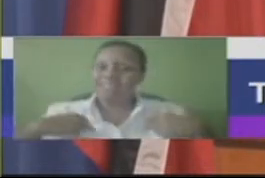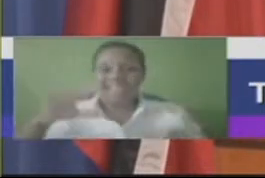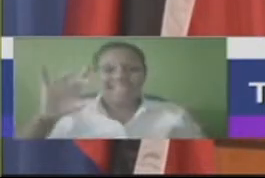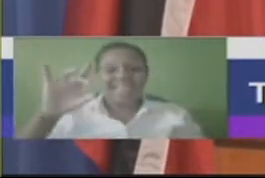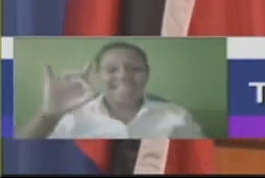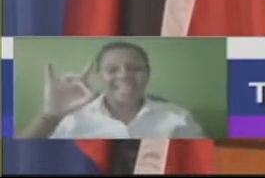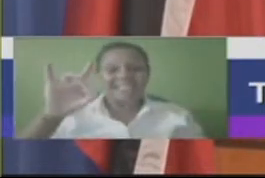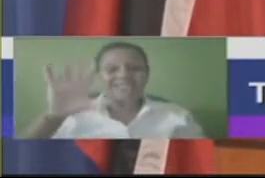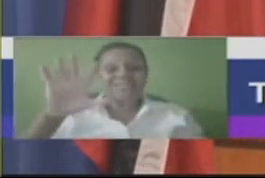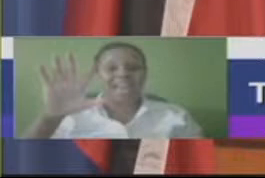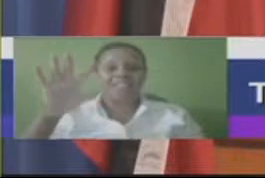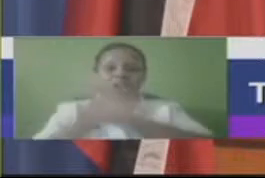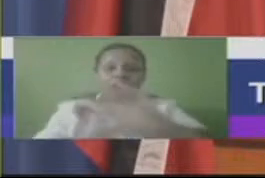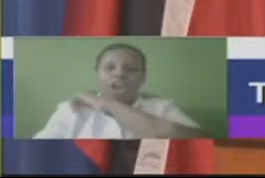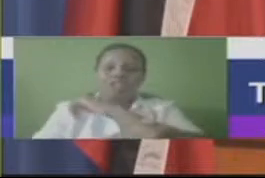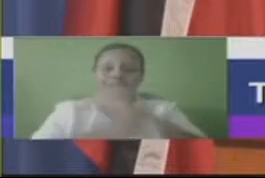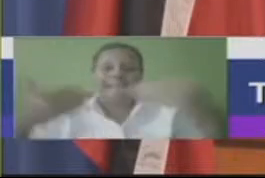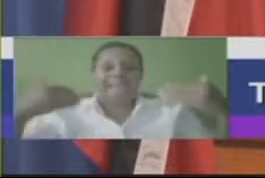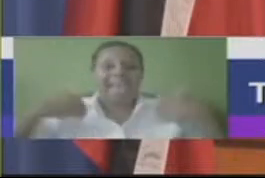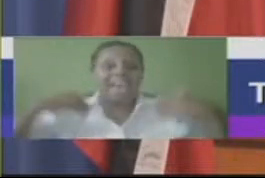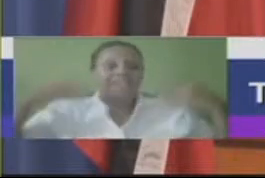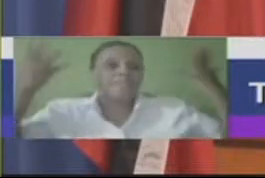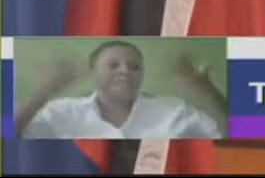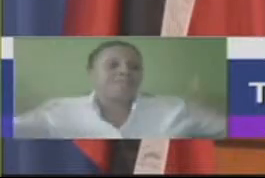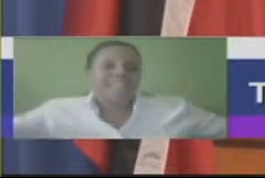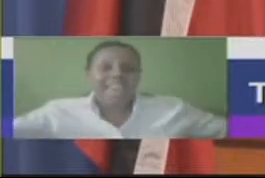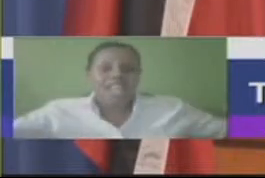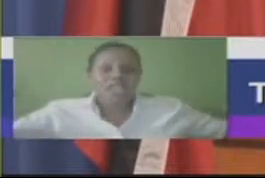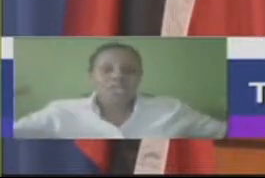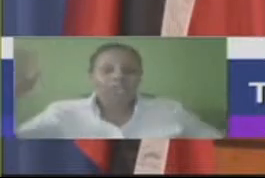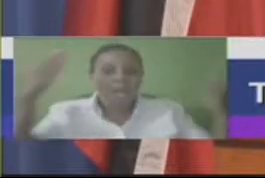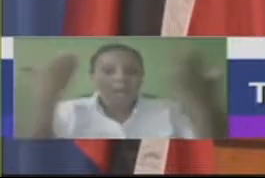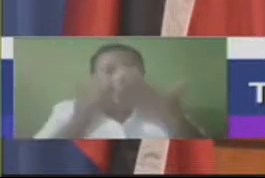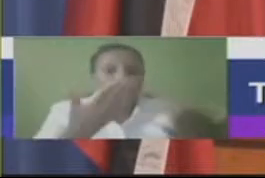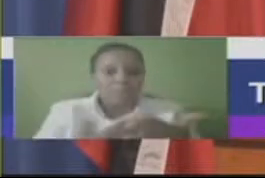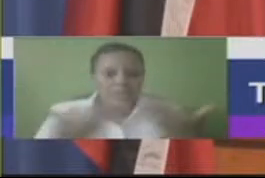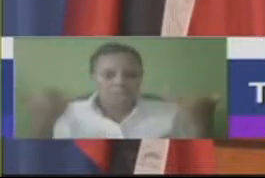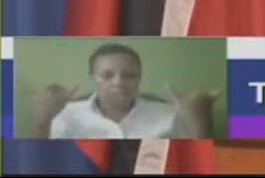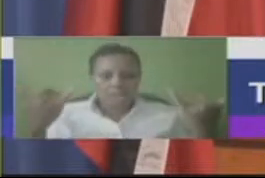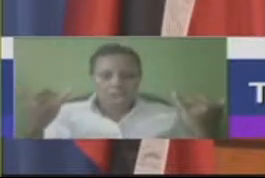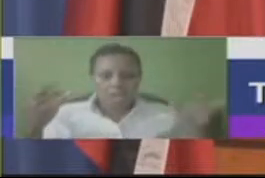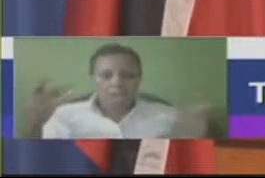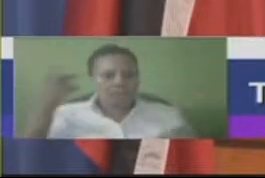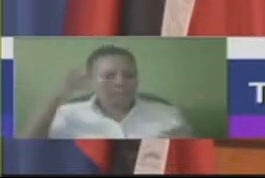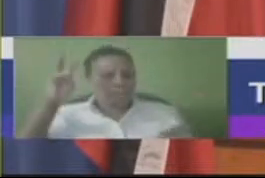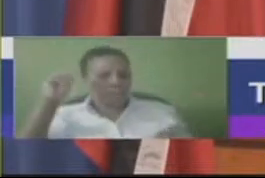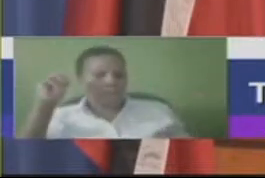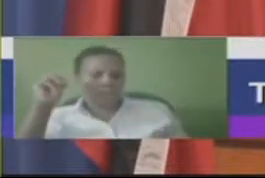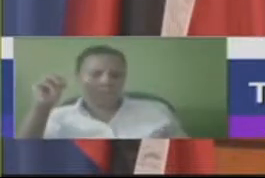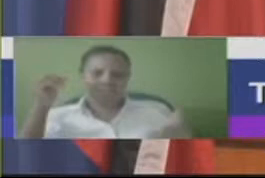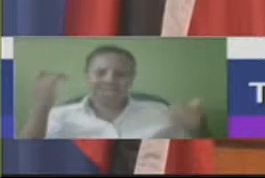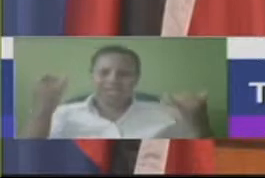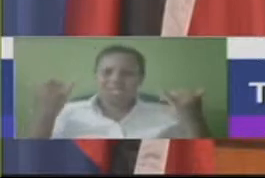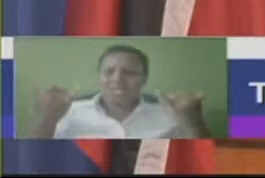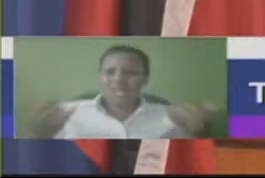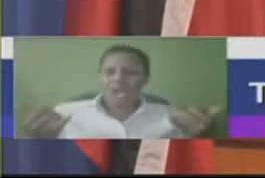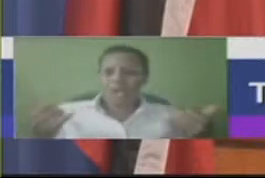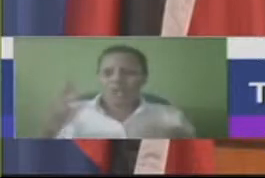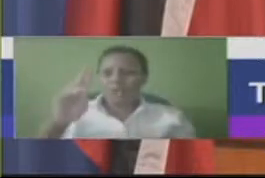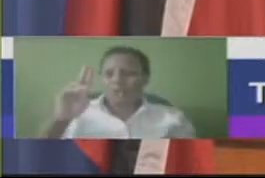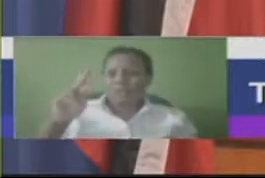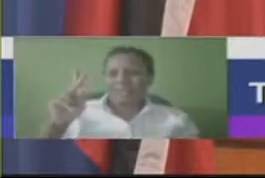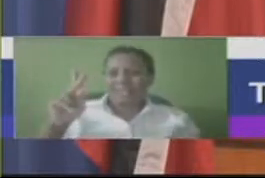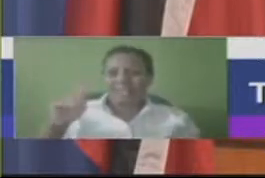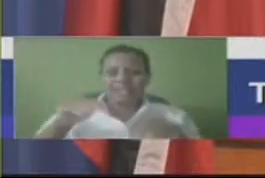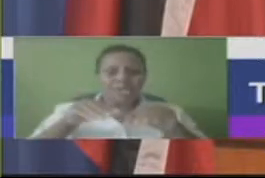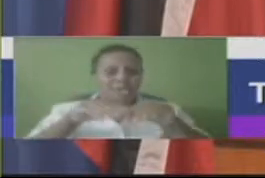globe. And as Prime Minister would have said, it's now the dominant strain in UK, quickly becoming the dominant strain in US as